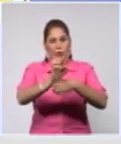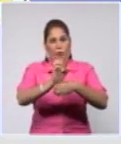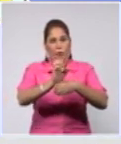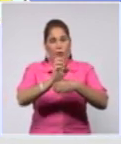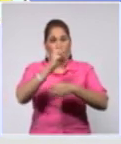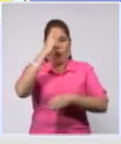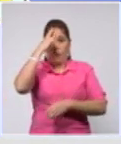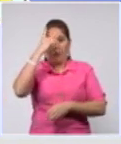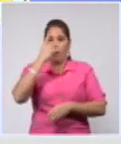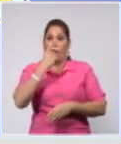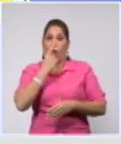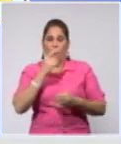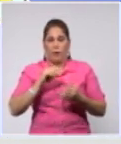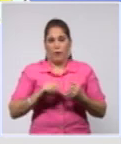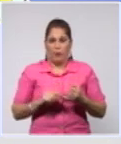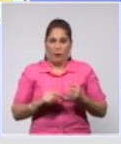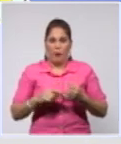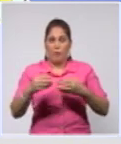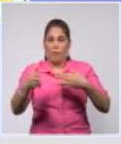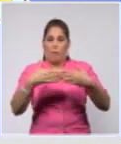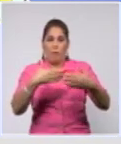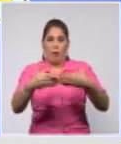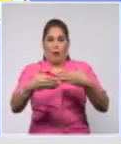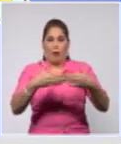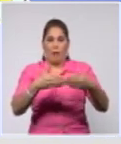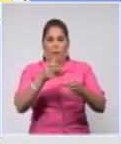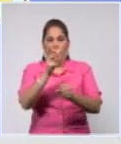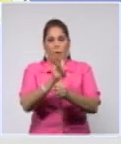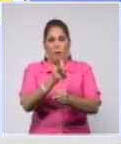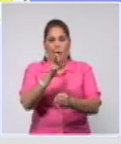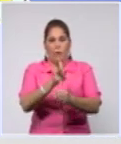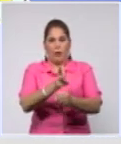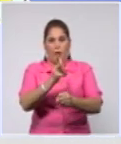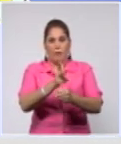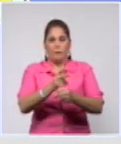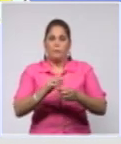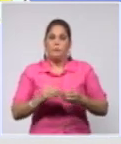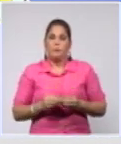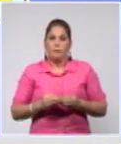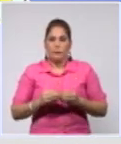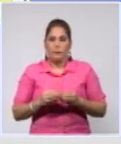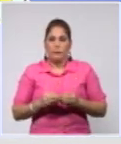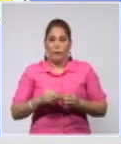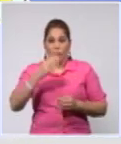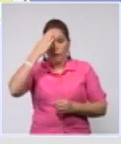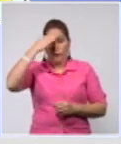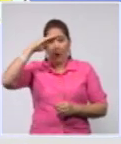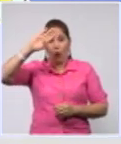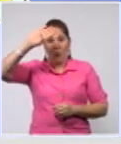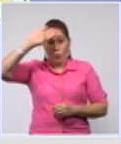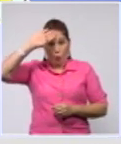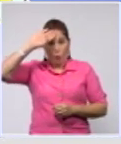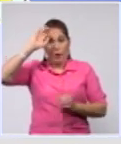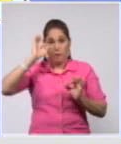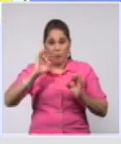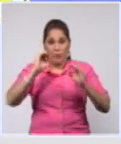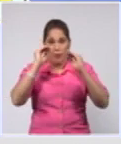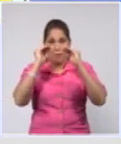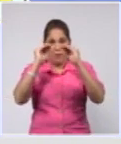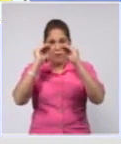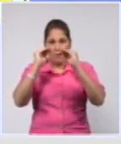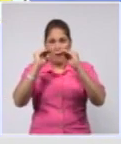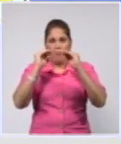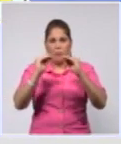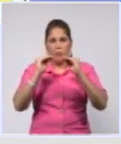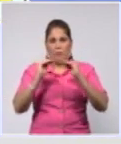Bolivia, Ecuador, the Dominican Republic, Panama, and Guatemala. These are the countries with the highest